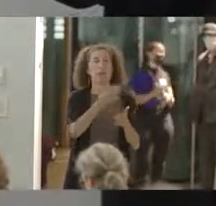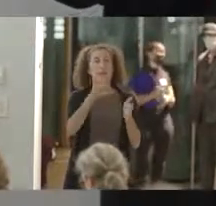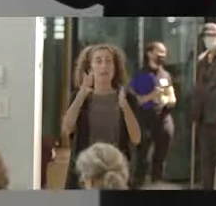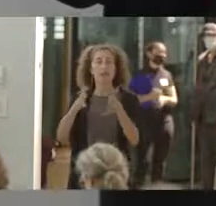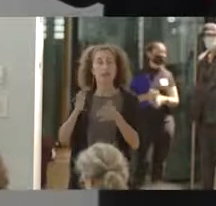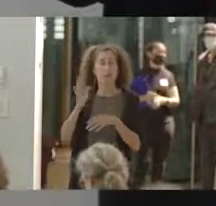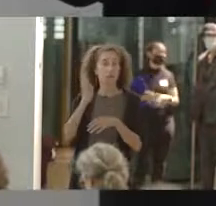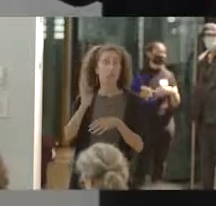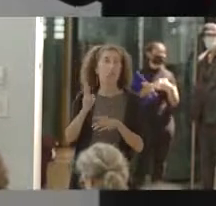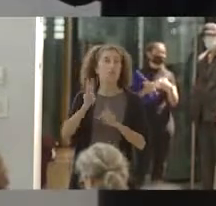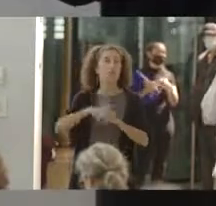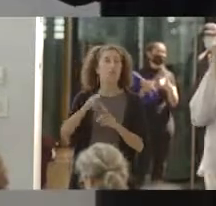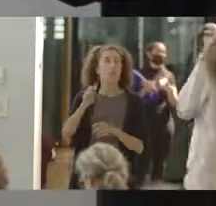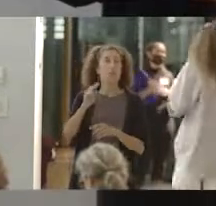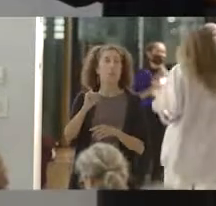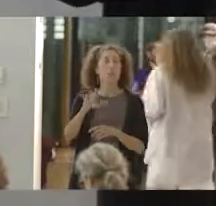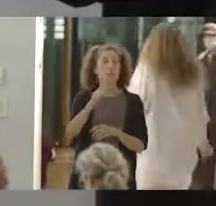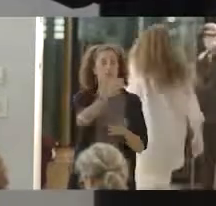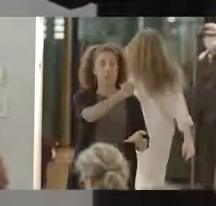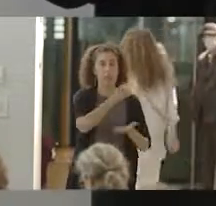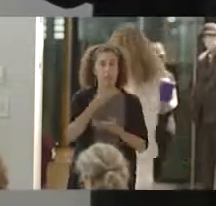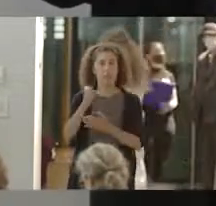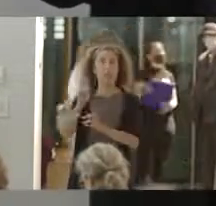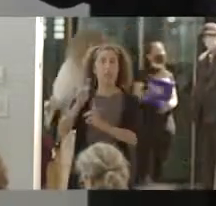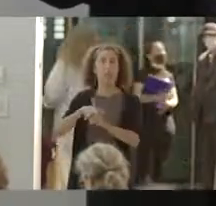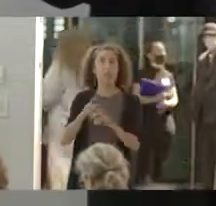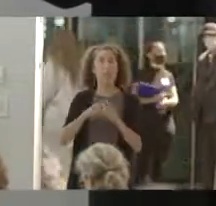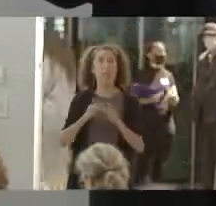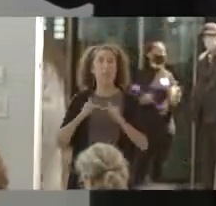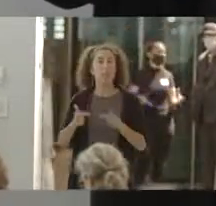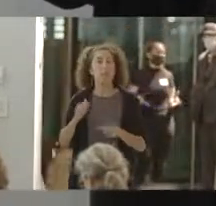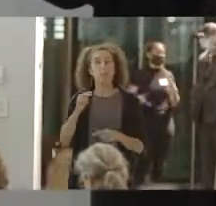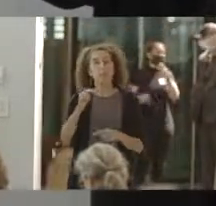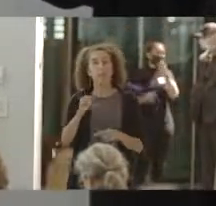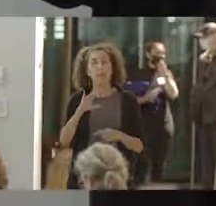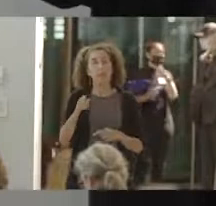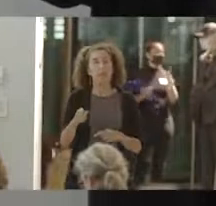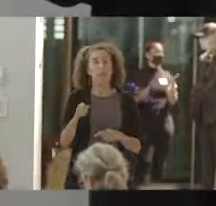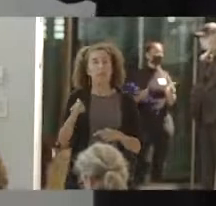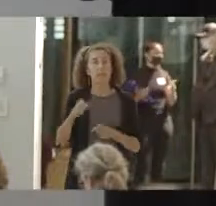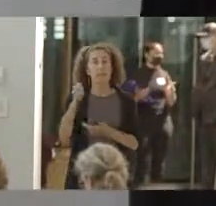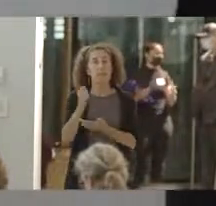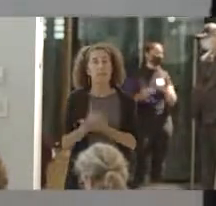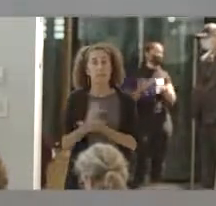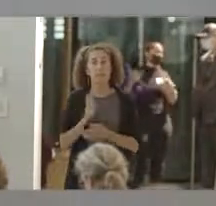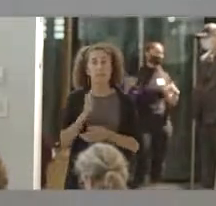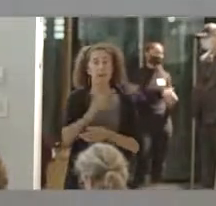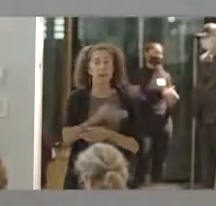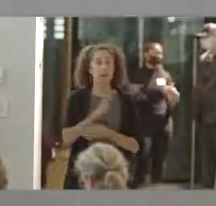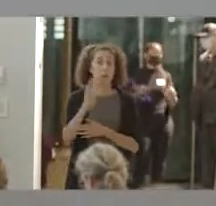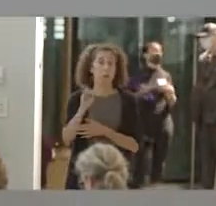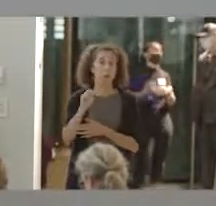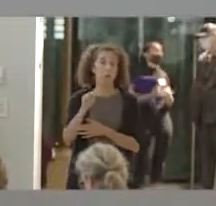York. And that's why the City of New York has to approve our bond issuances, because it means